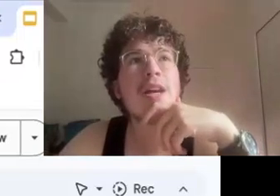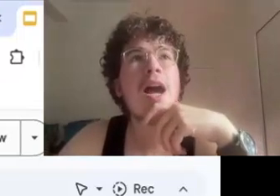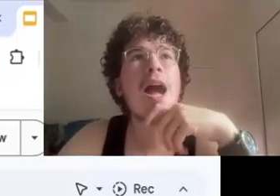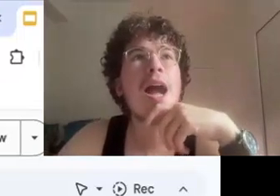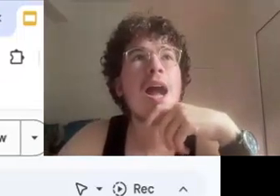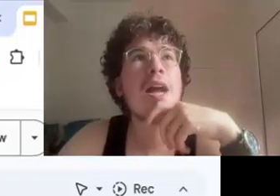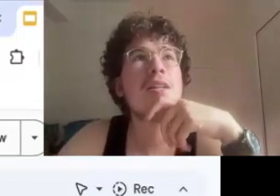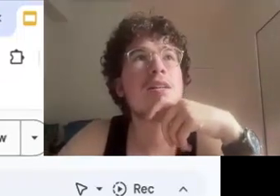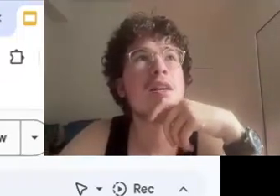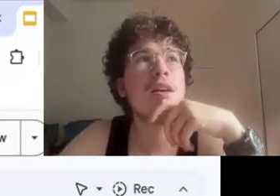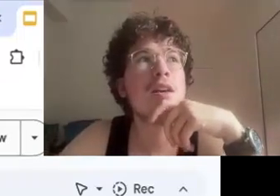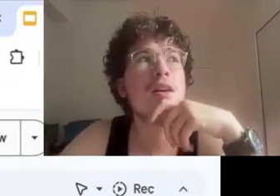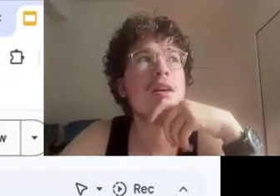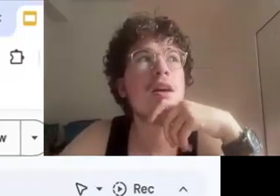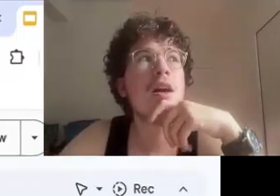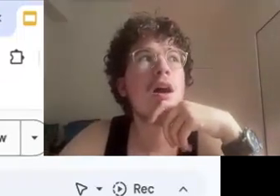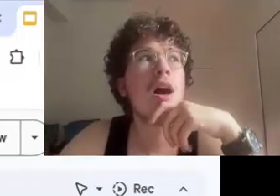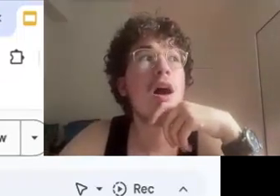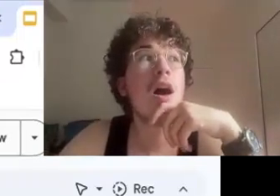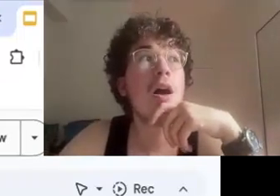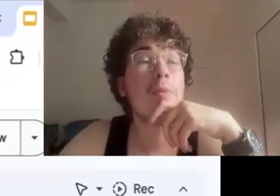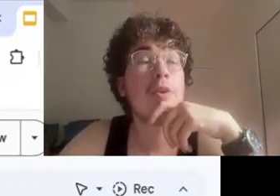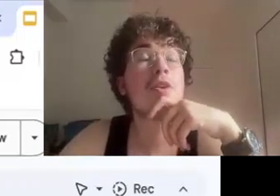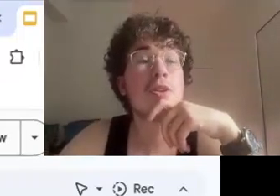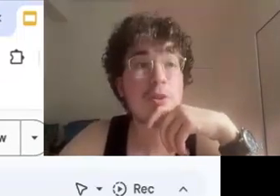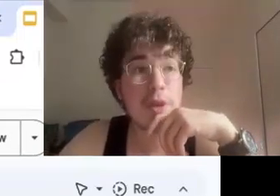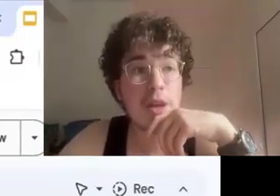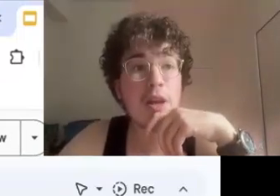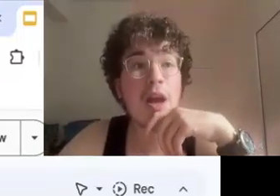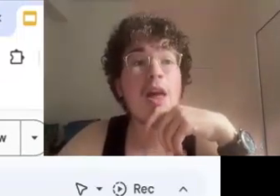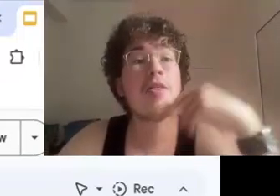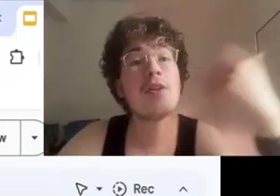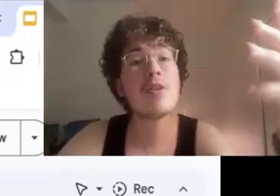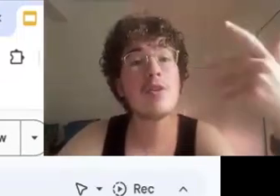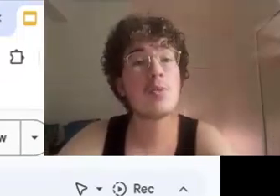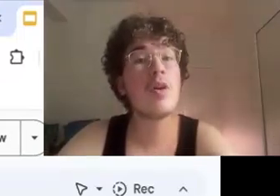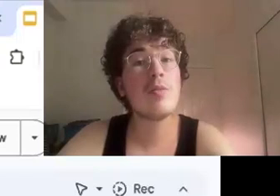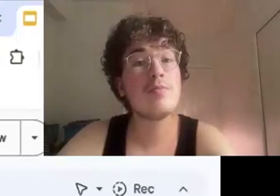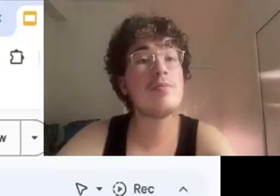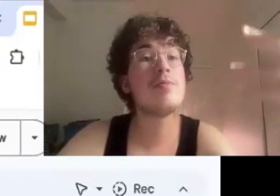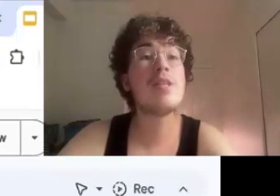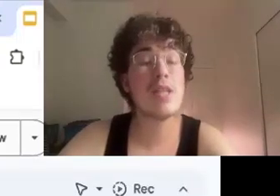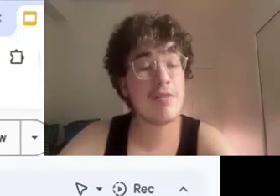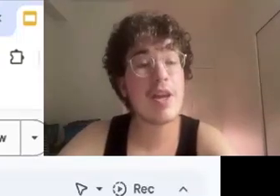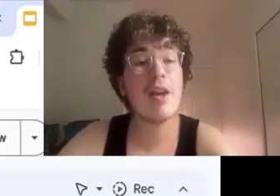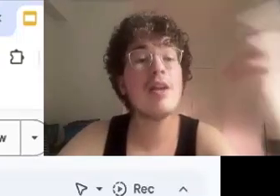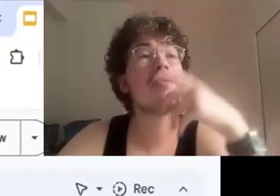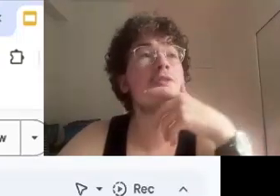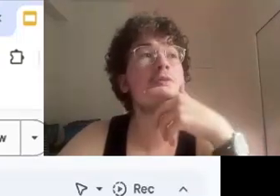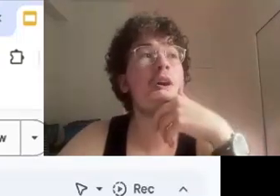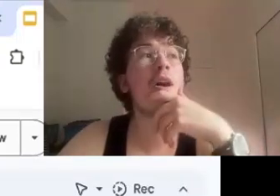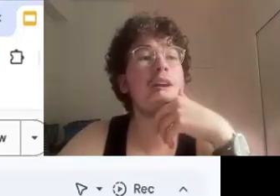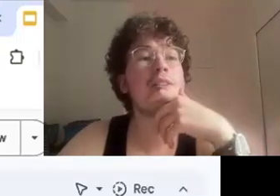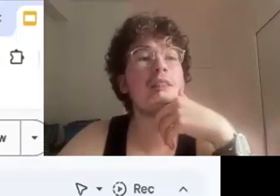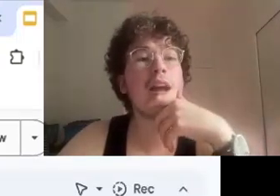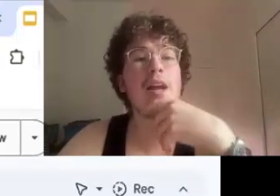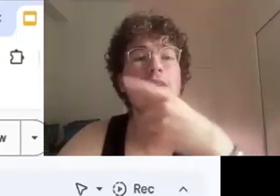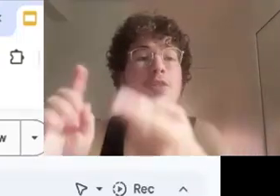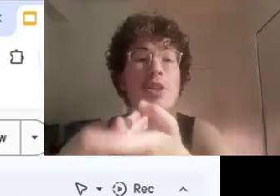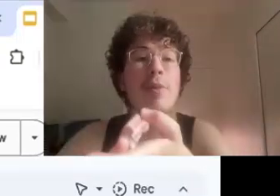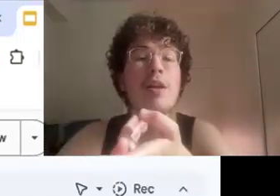at the same time that this civil commitment system was happening, patients in